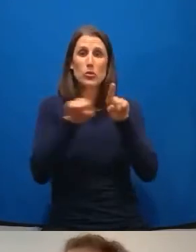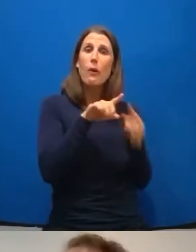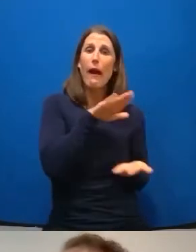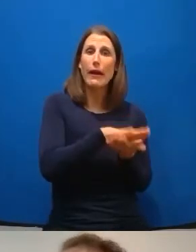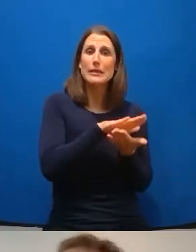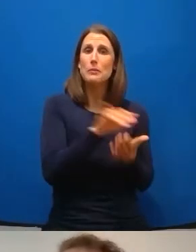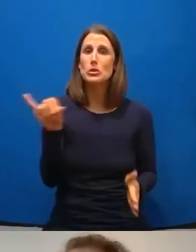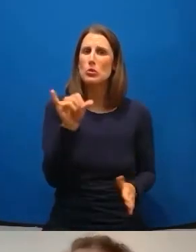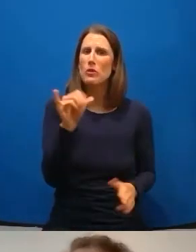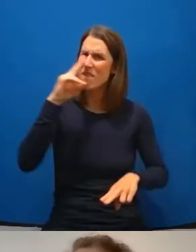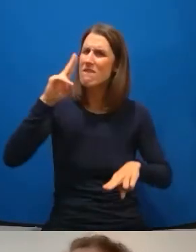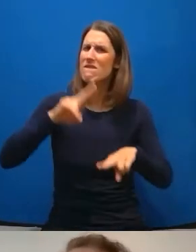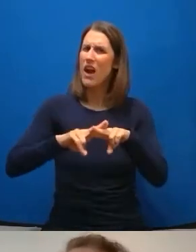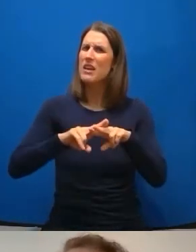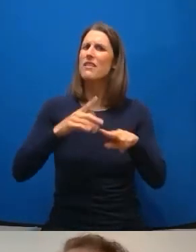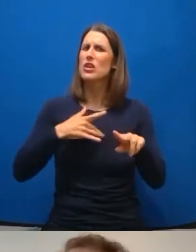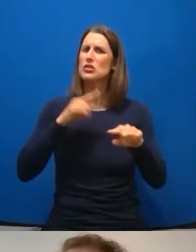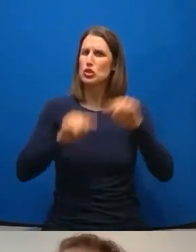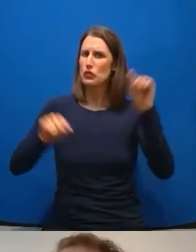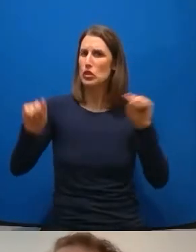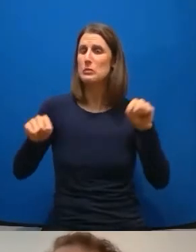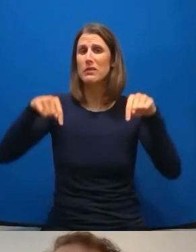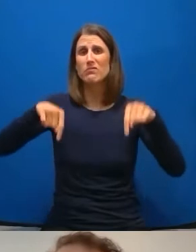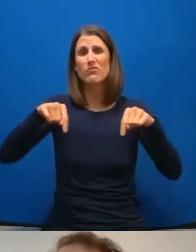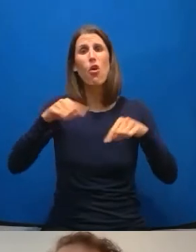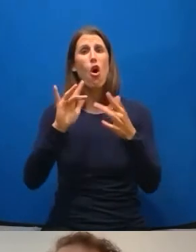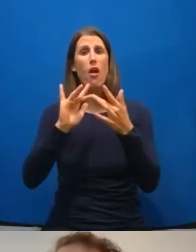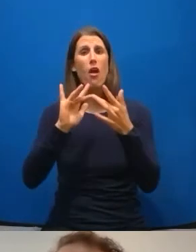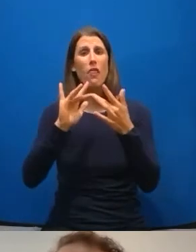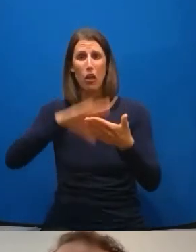is helpful when doing these type of lessons online.